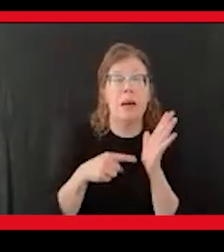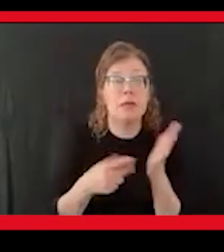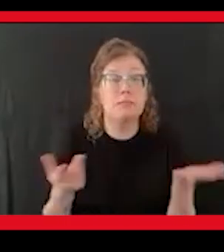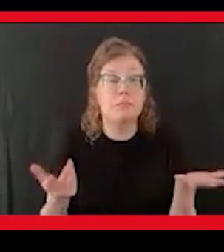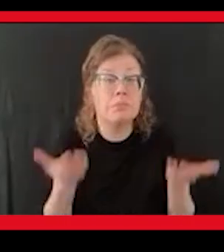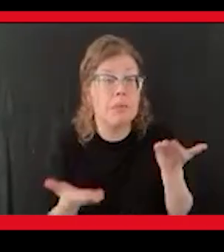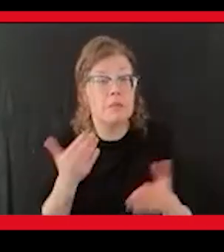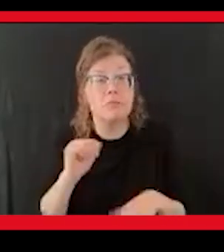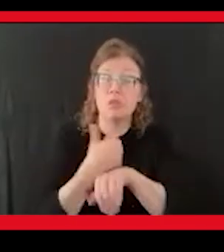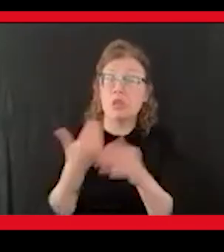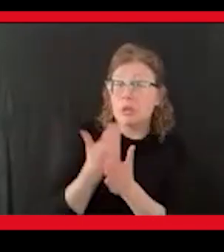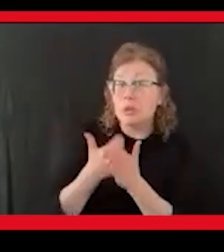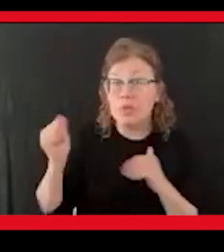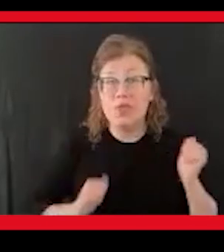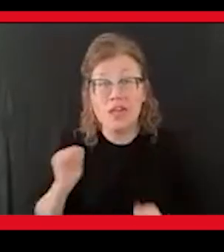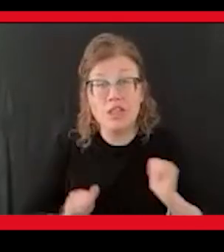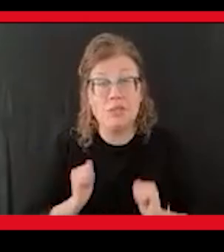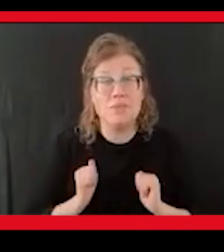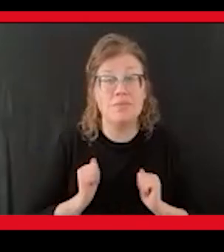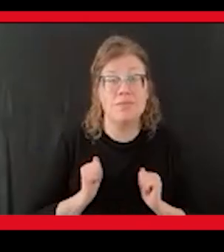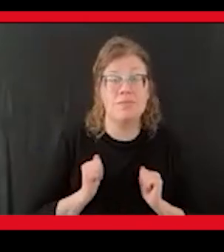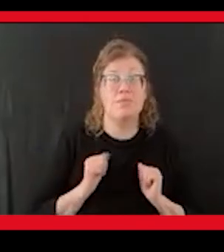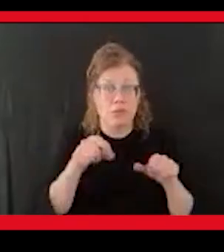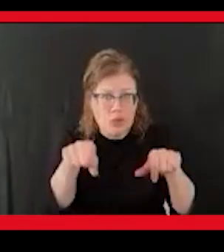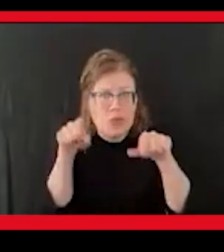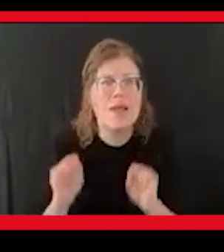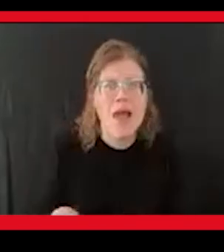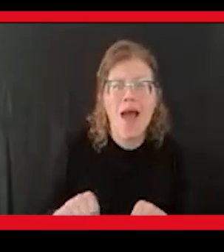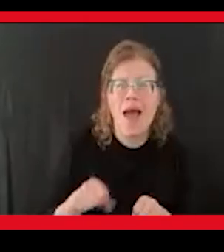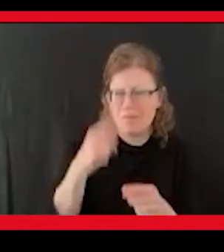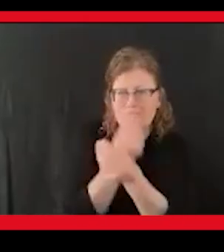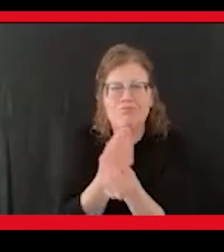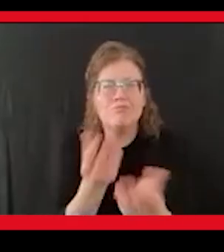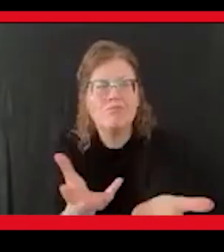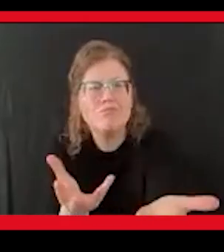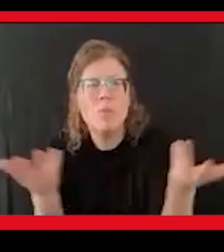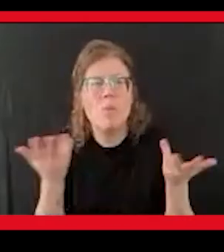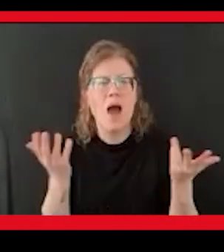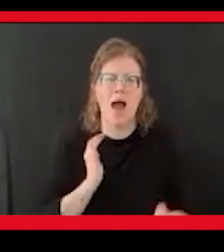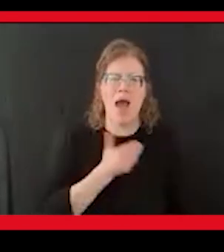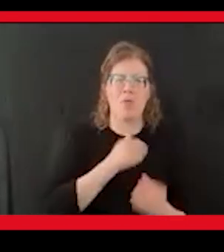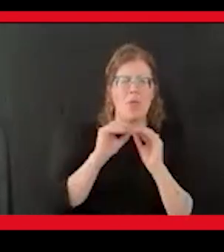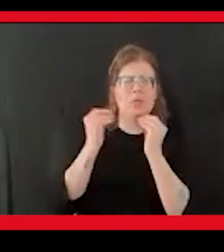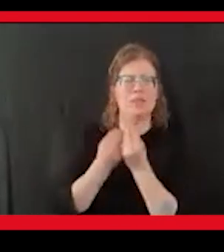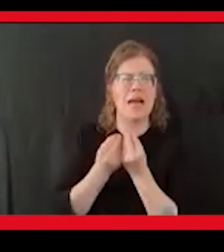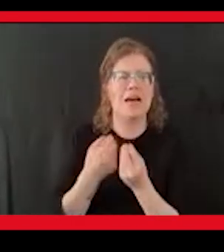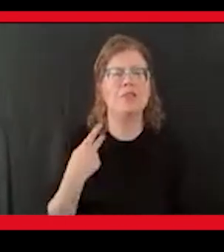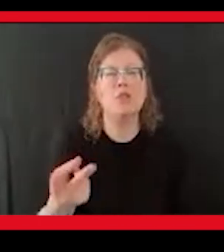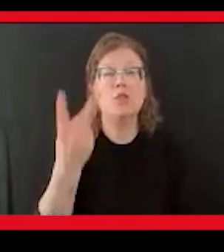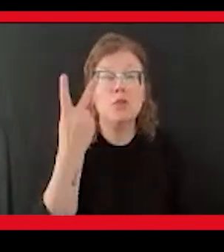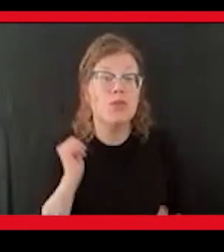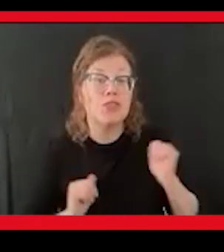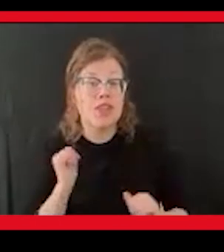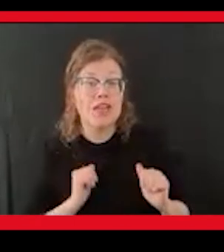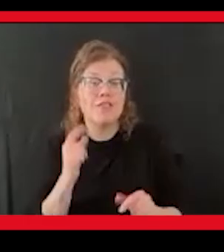your organization is volunteer-run, does 2 productions a year, and each production is created by